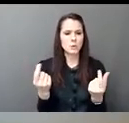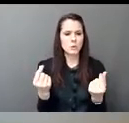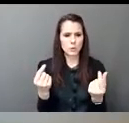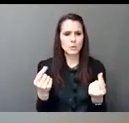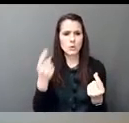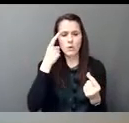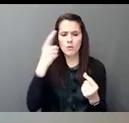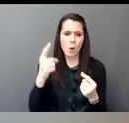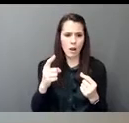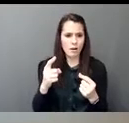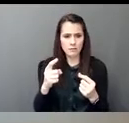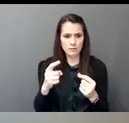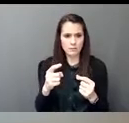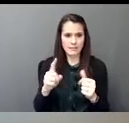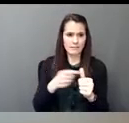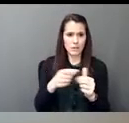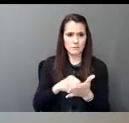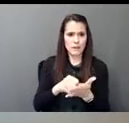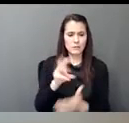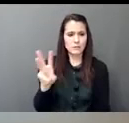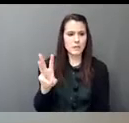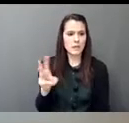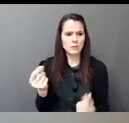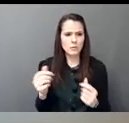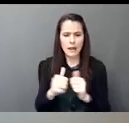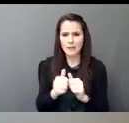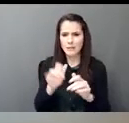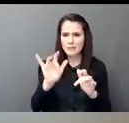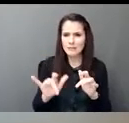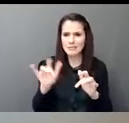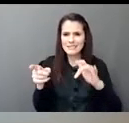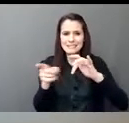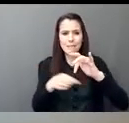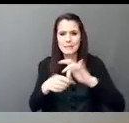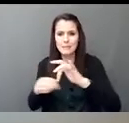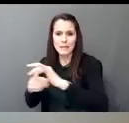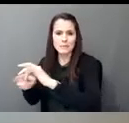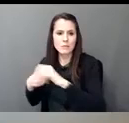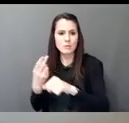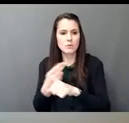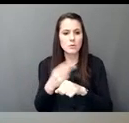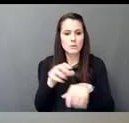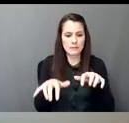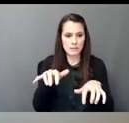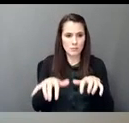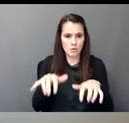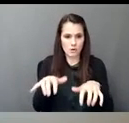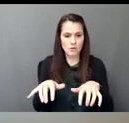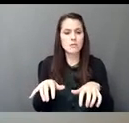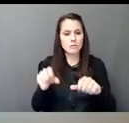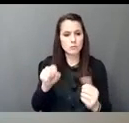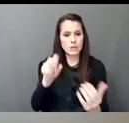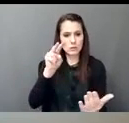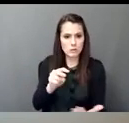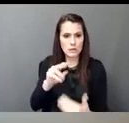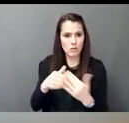website, how do you skip past all of that navigation using your keyboard so that you can read the information that's in the